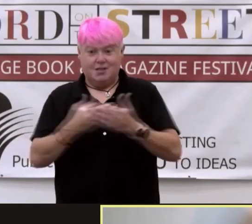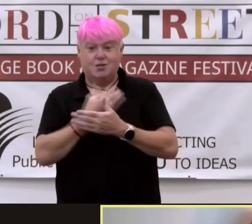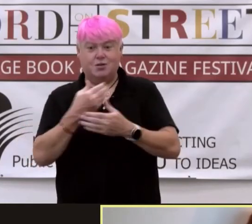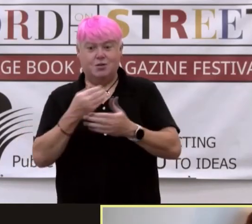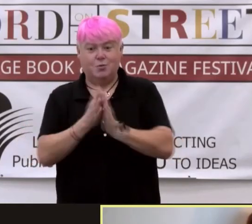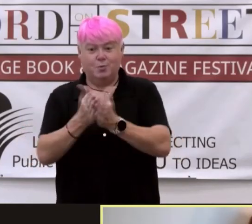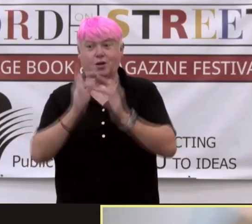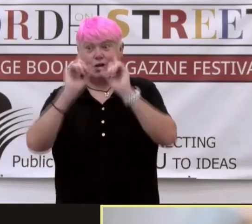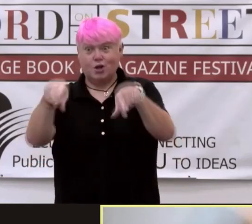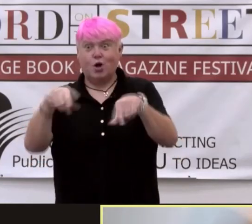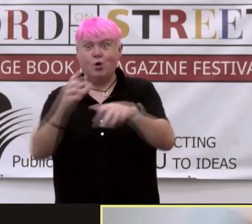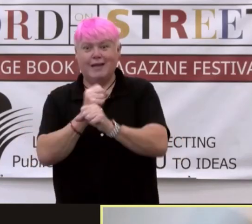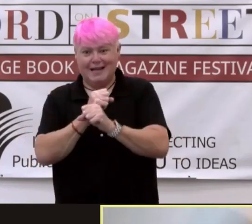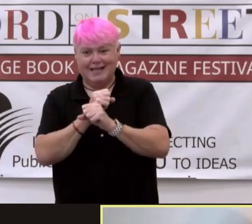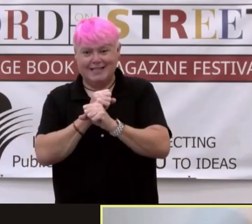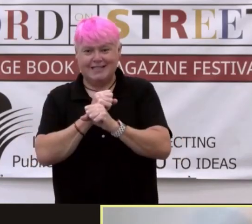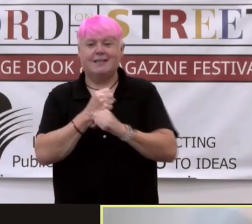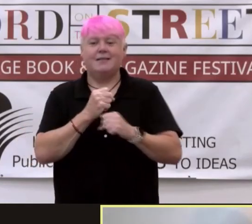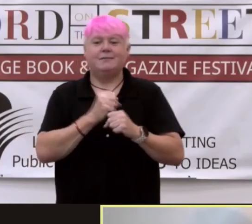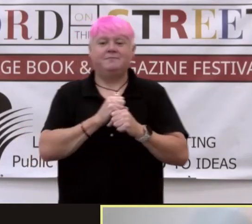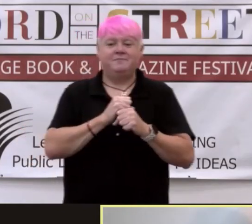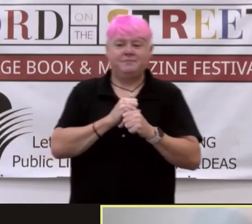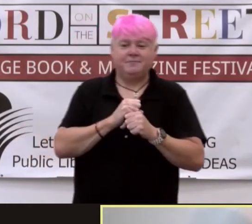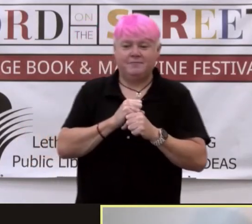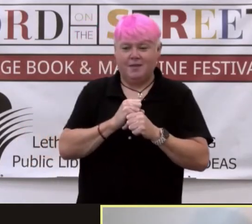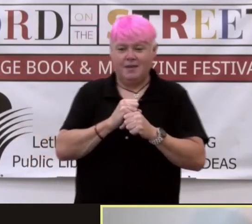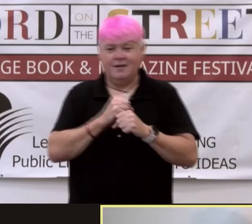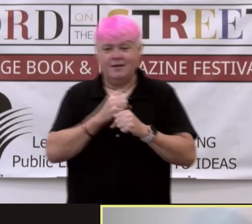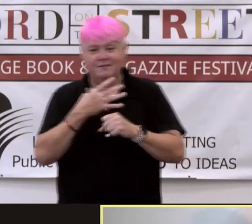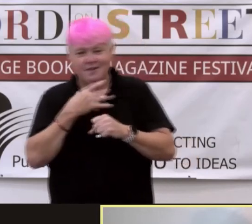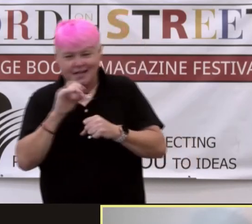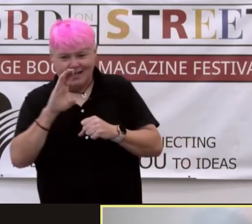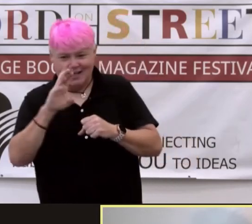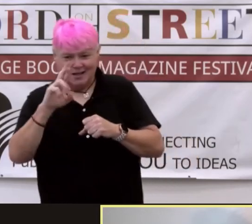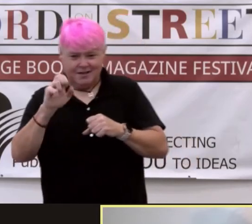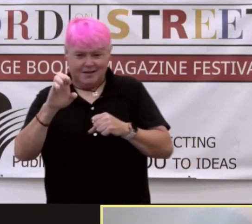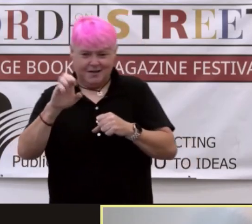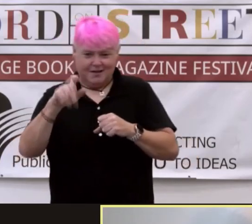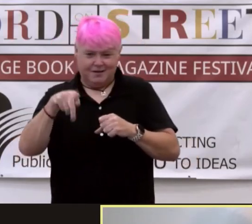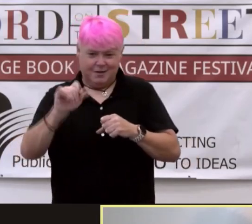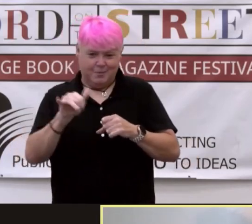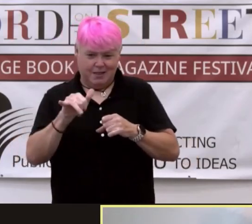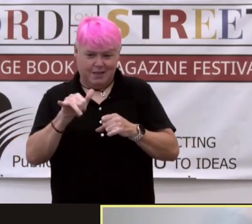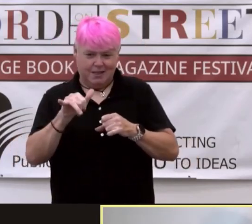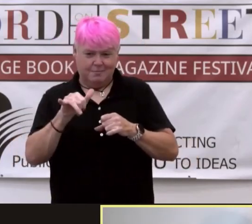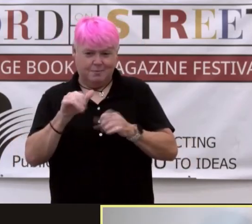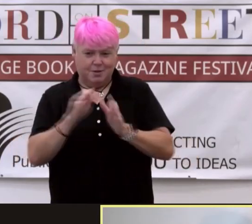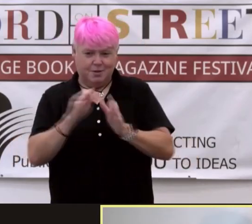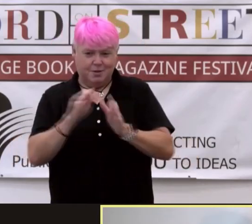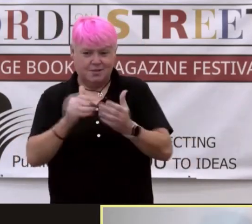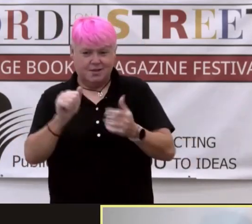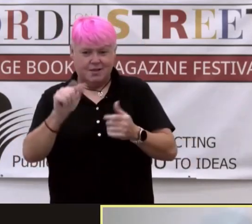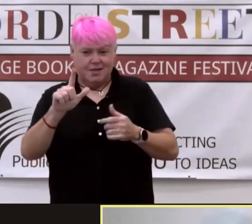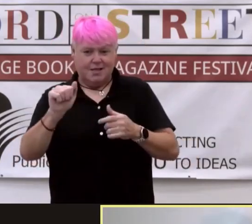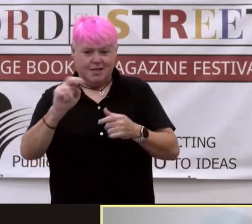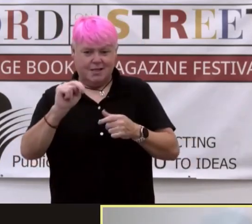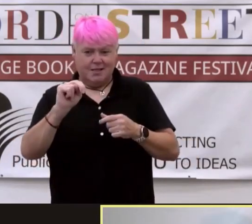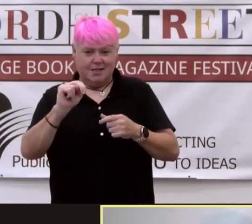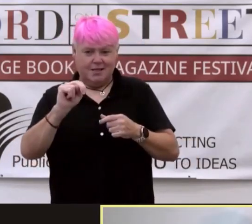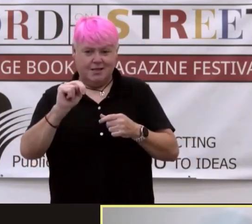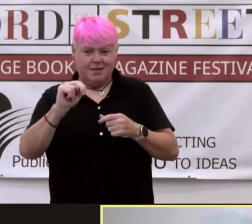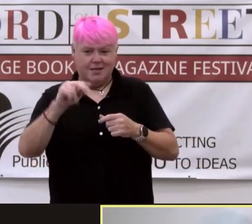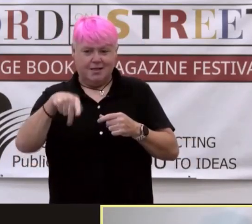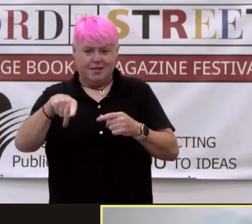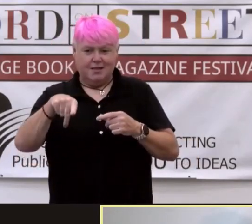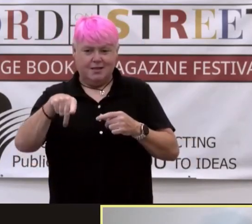it. If you like creepy books that like totally blew my mind, Helen Phillips' The Need. Have you heard of that?